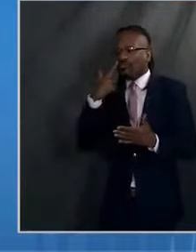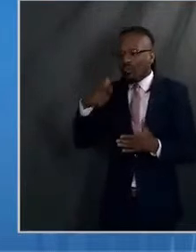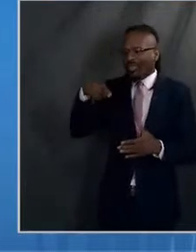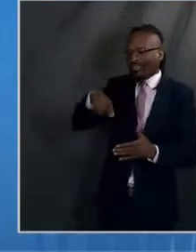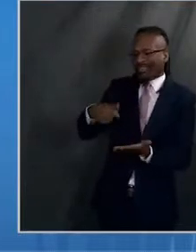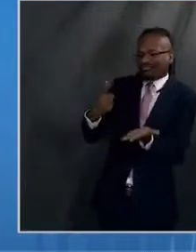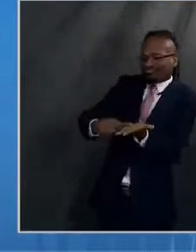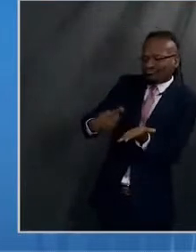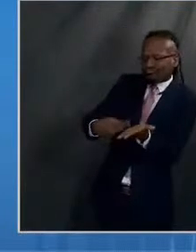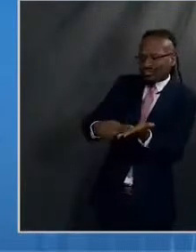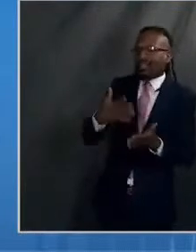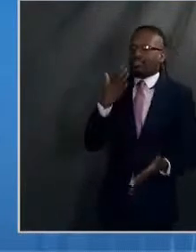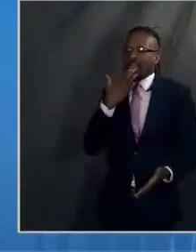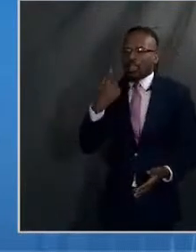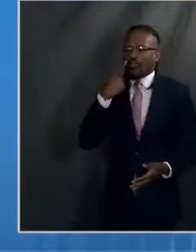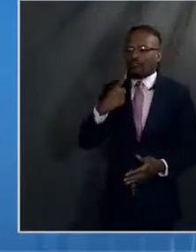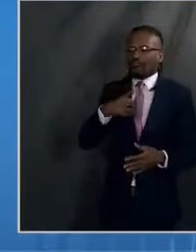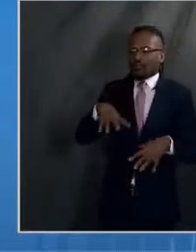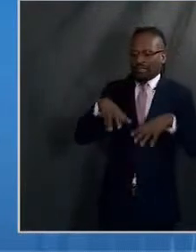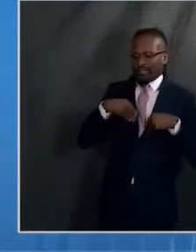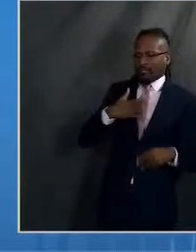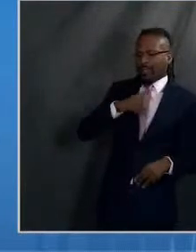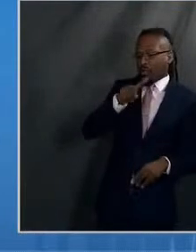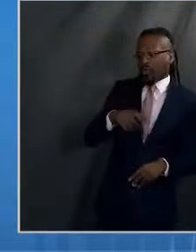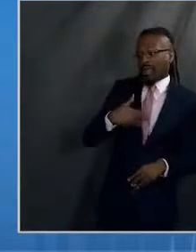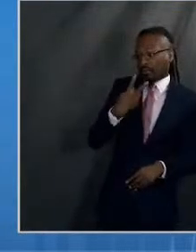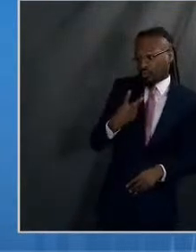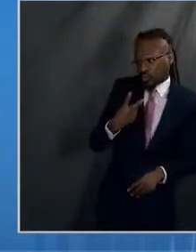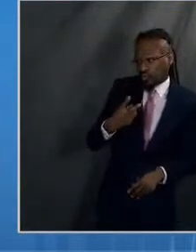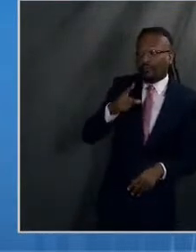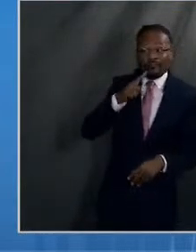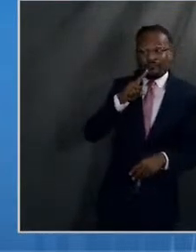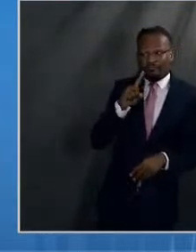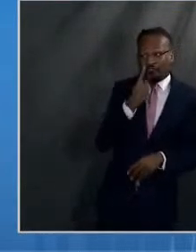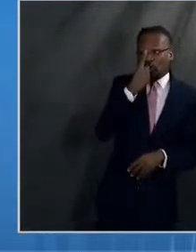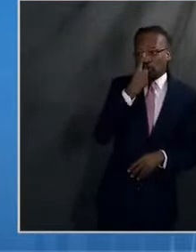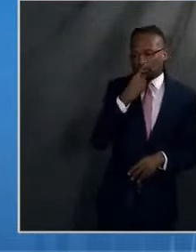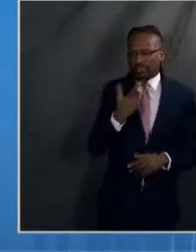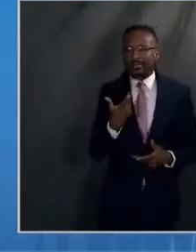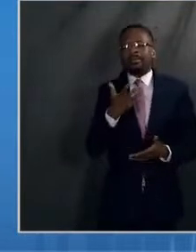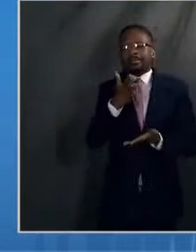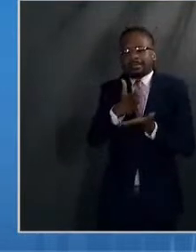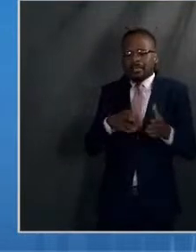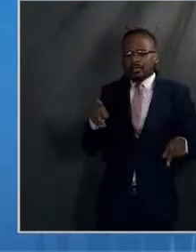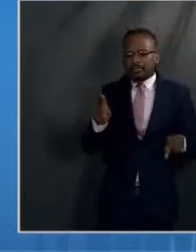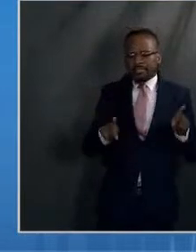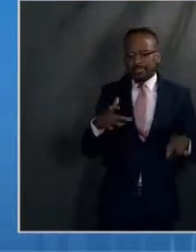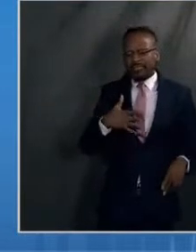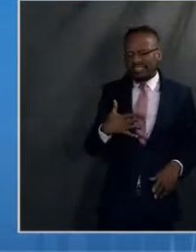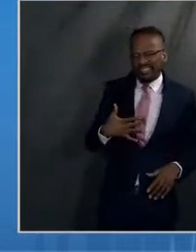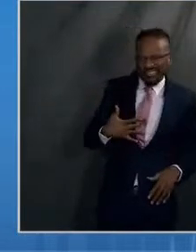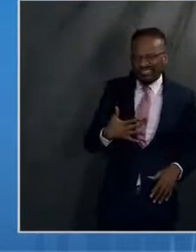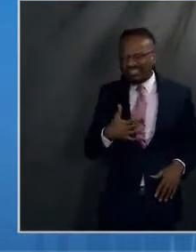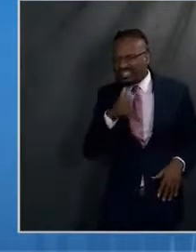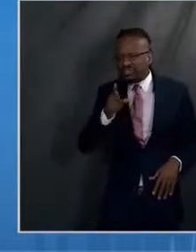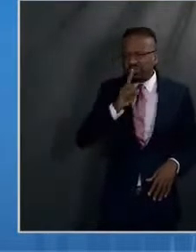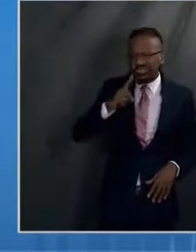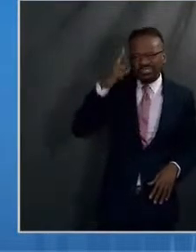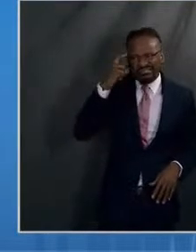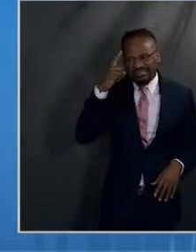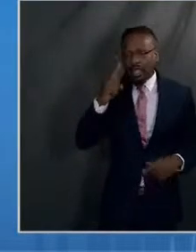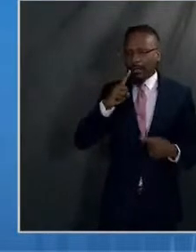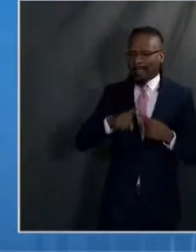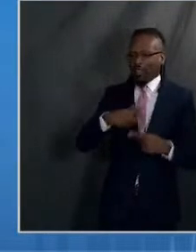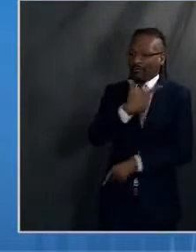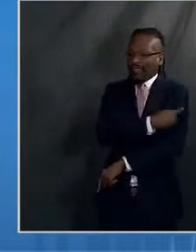my questions. I have two, if you don't mind. The first one is about skepticism that remains around the vaccines, which you guys